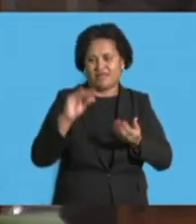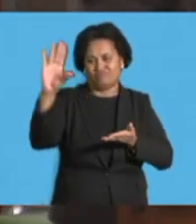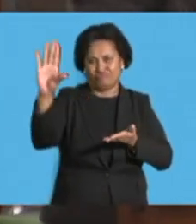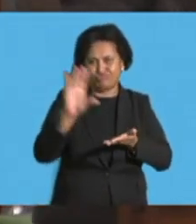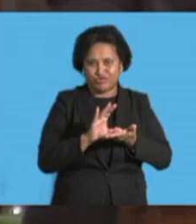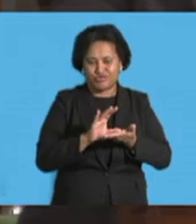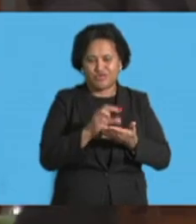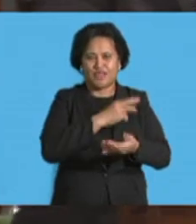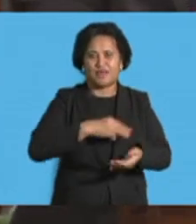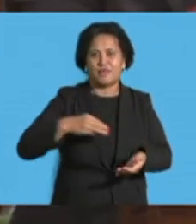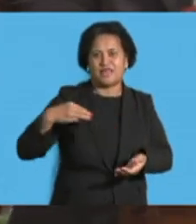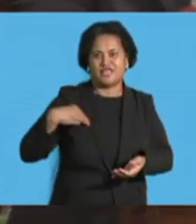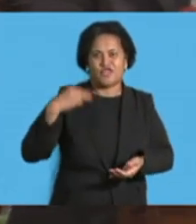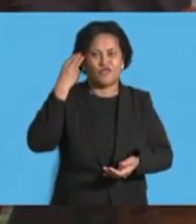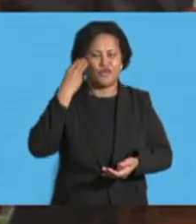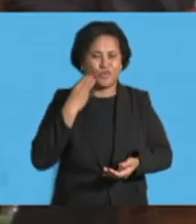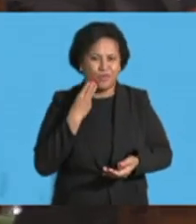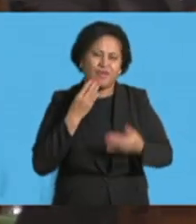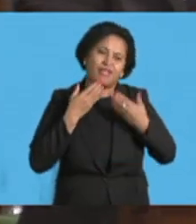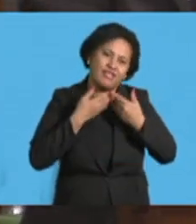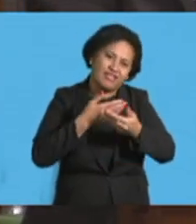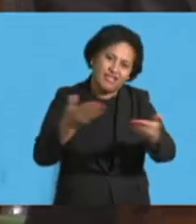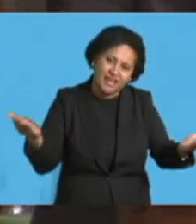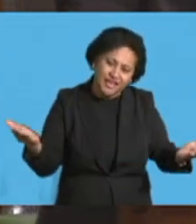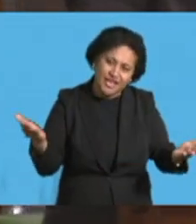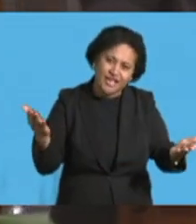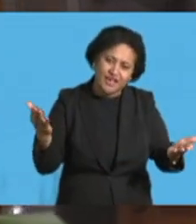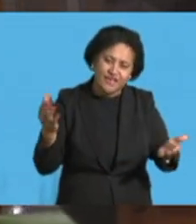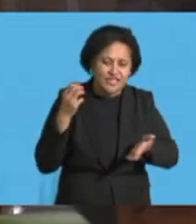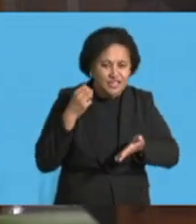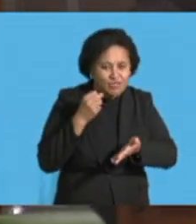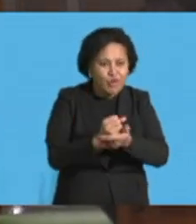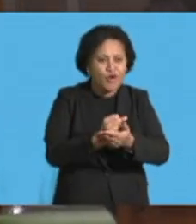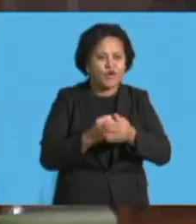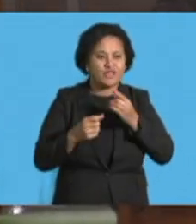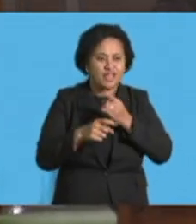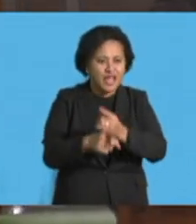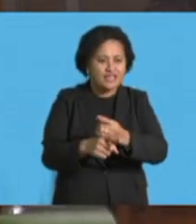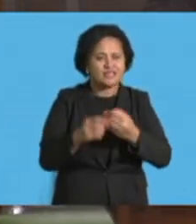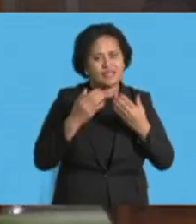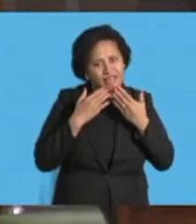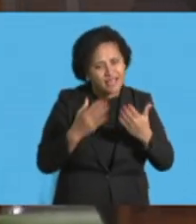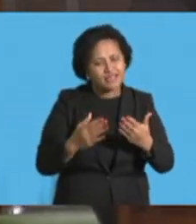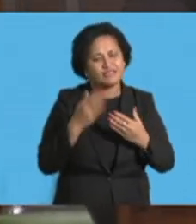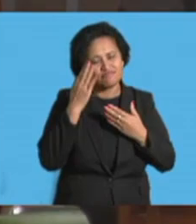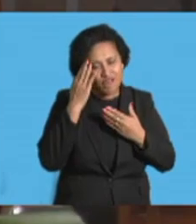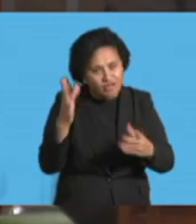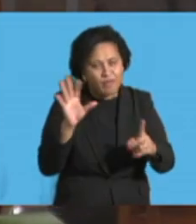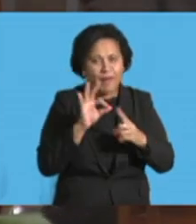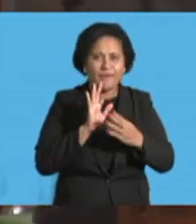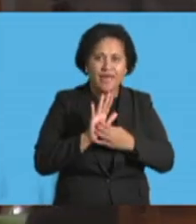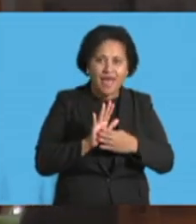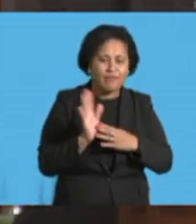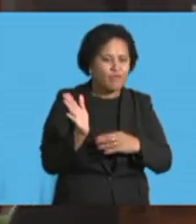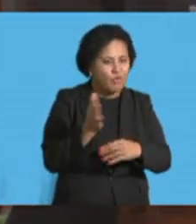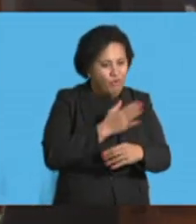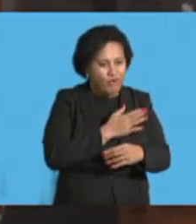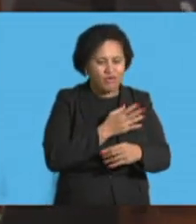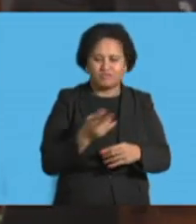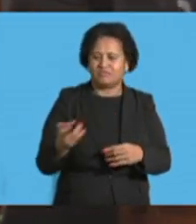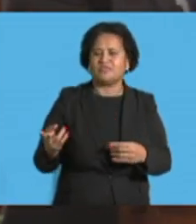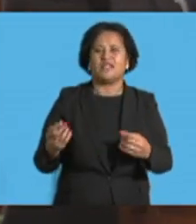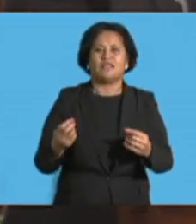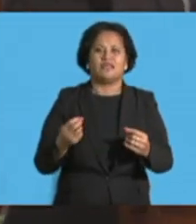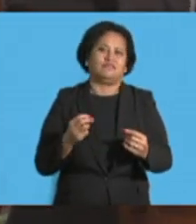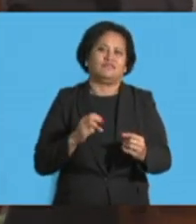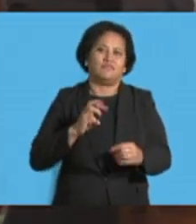year. And thank you all for your love, support, and guidance. As you serve, Honorable Prime Minister, and all the members of both sides of the House.